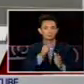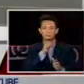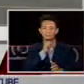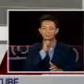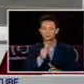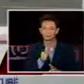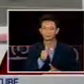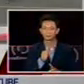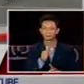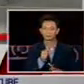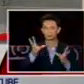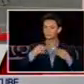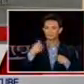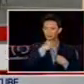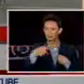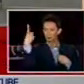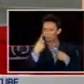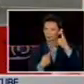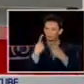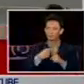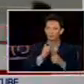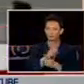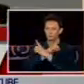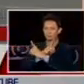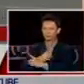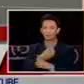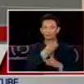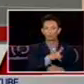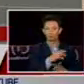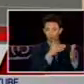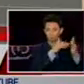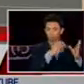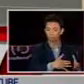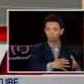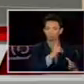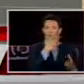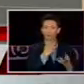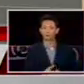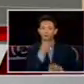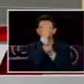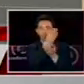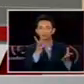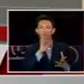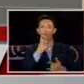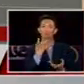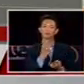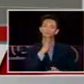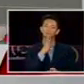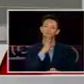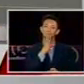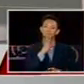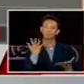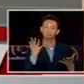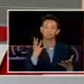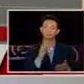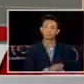any questioning from either the defense or the prosecution? That he just wanted to say his piece? And it seems, is that what